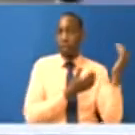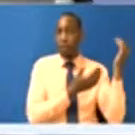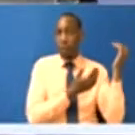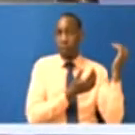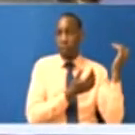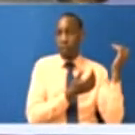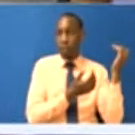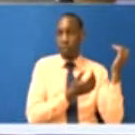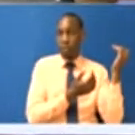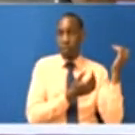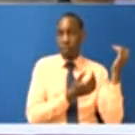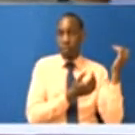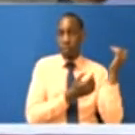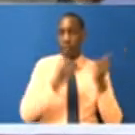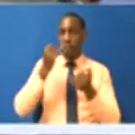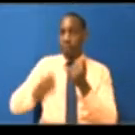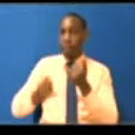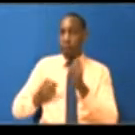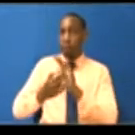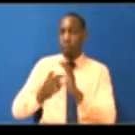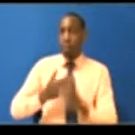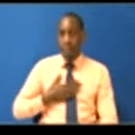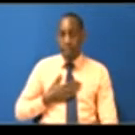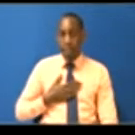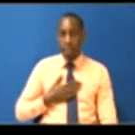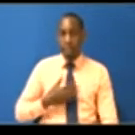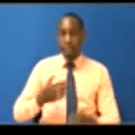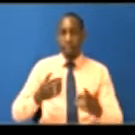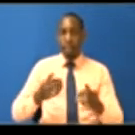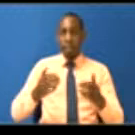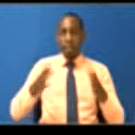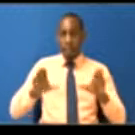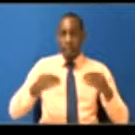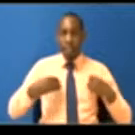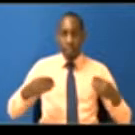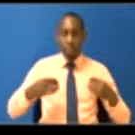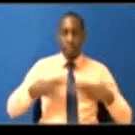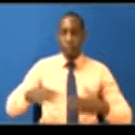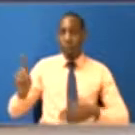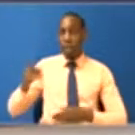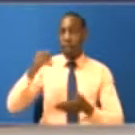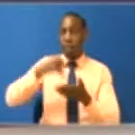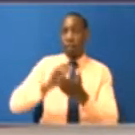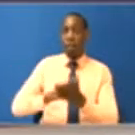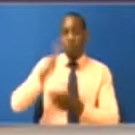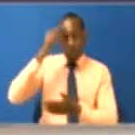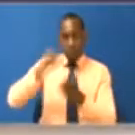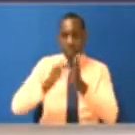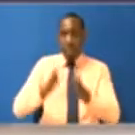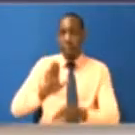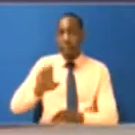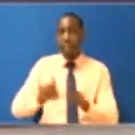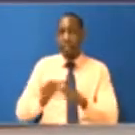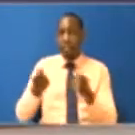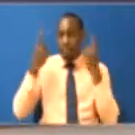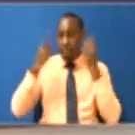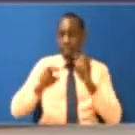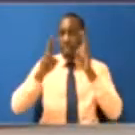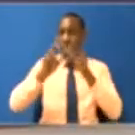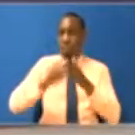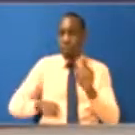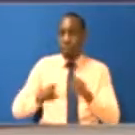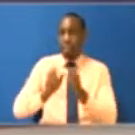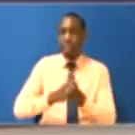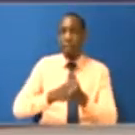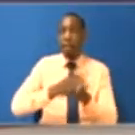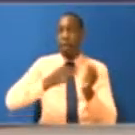not change just one let nairobi residents be involved get to know your candidates understand what the issues are